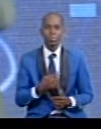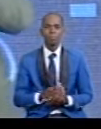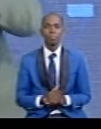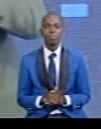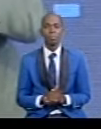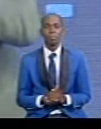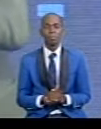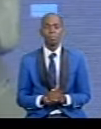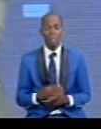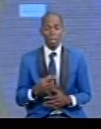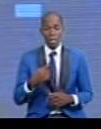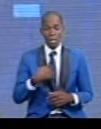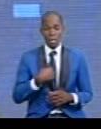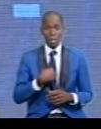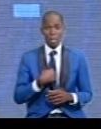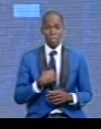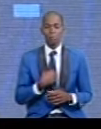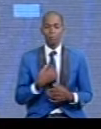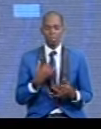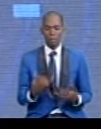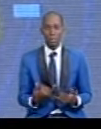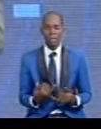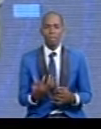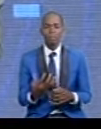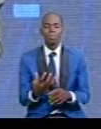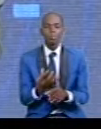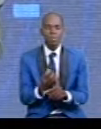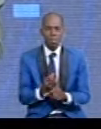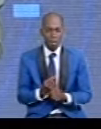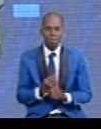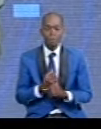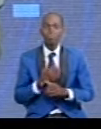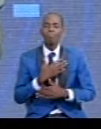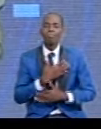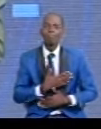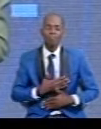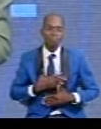I take pleasure in infirmities,